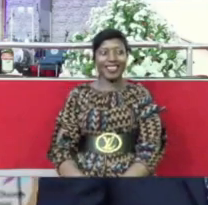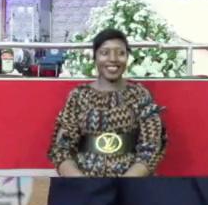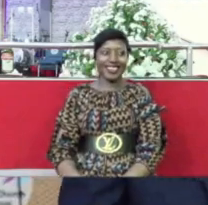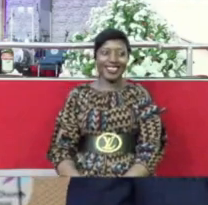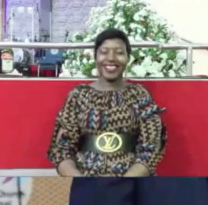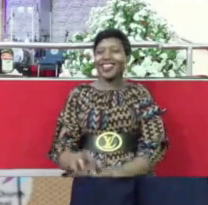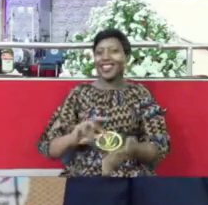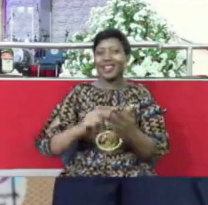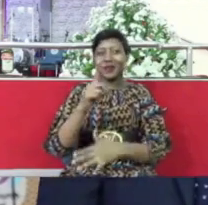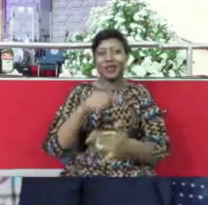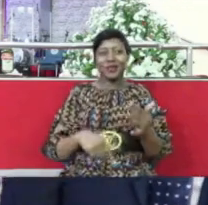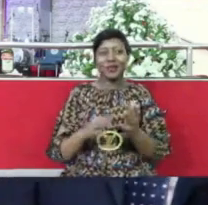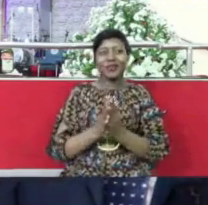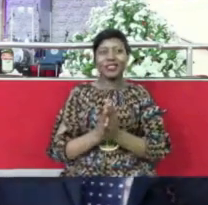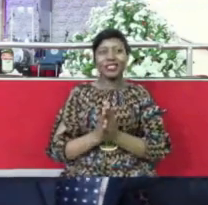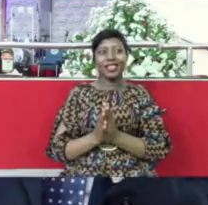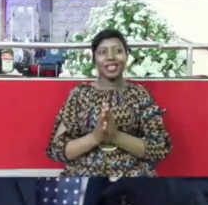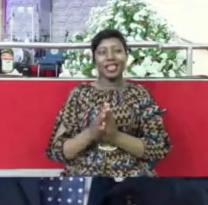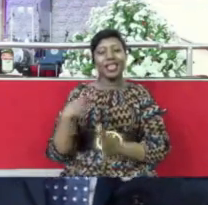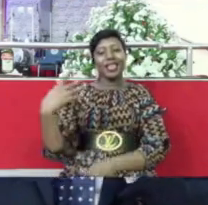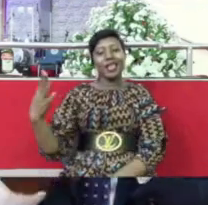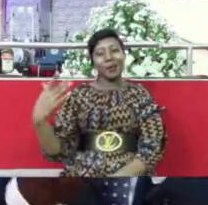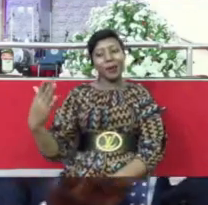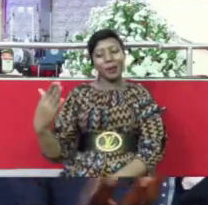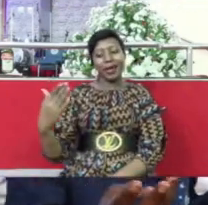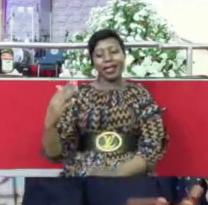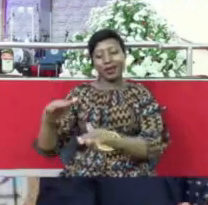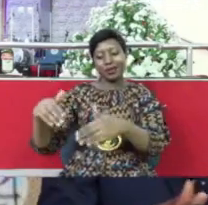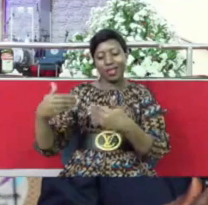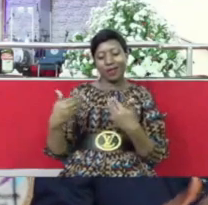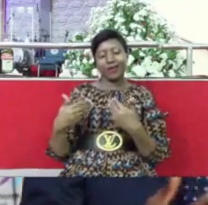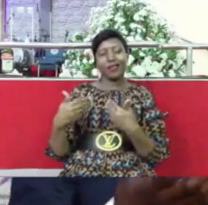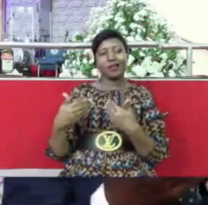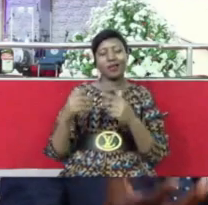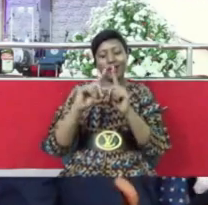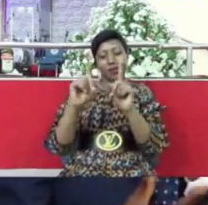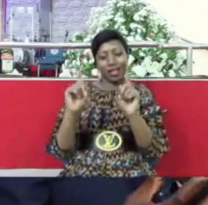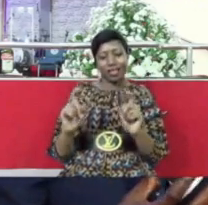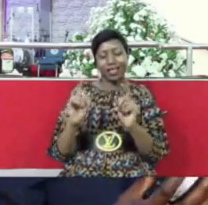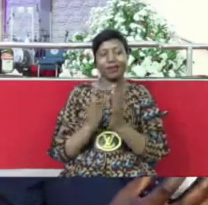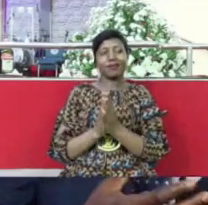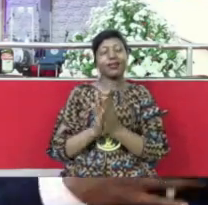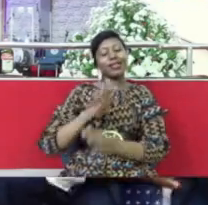Inamaanisha hivi. It means this. Ile karatasi nilipewa. The paper that I was given. Na mtihani. With the exam. Ni yangu. It is mine. Na